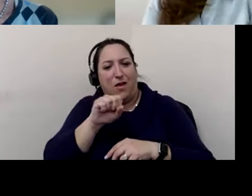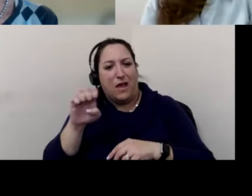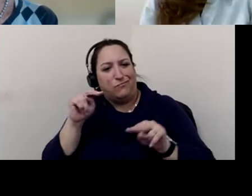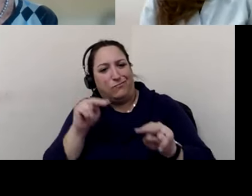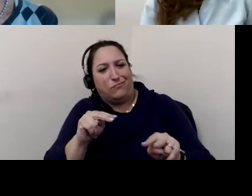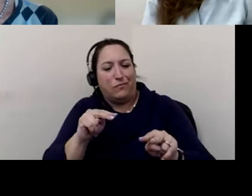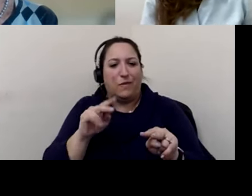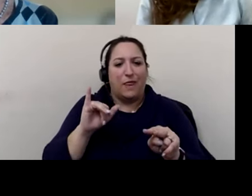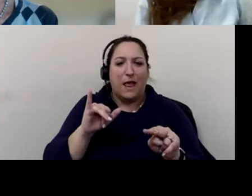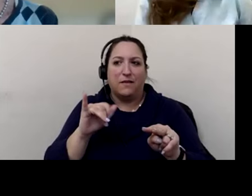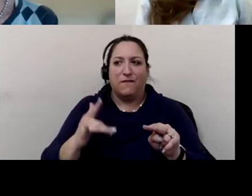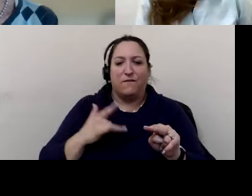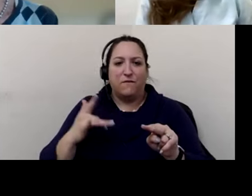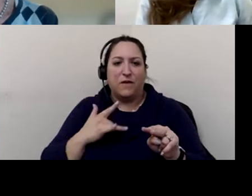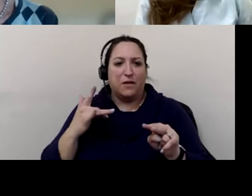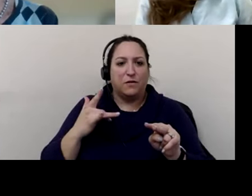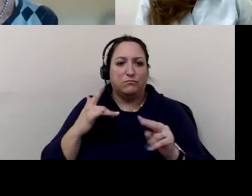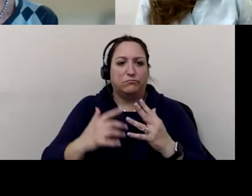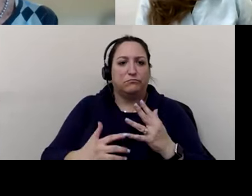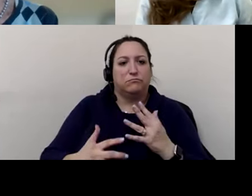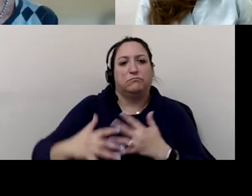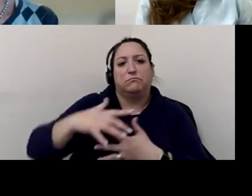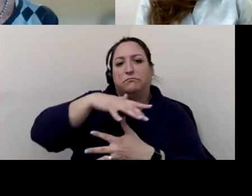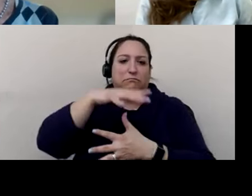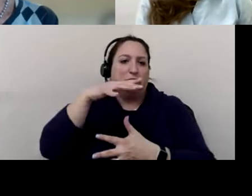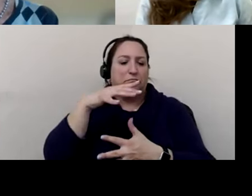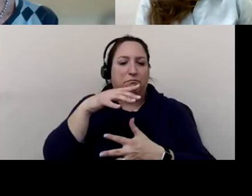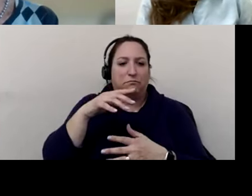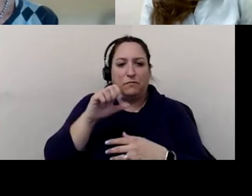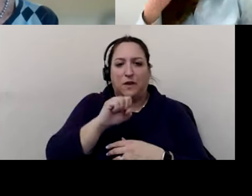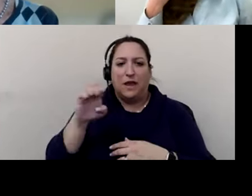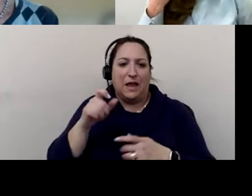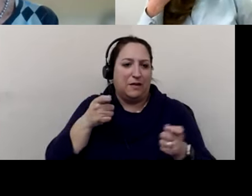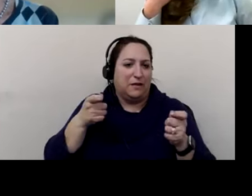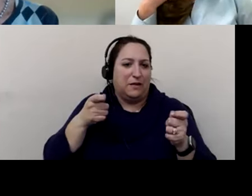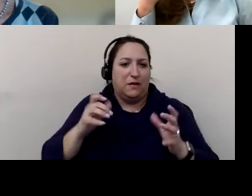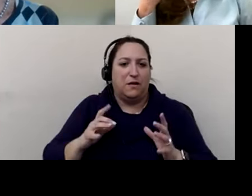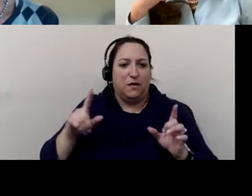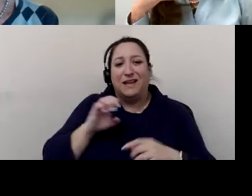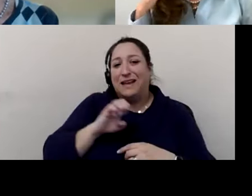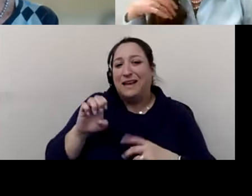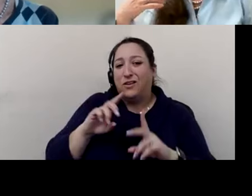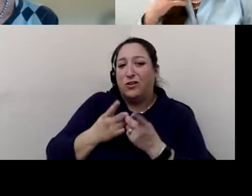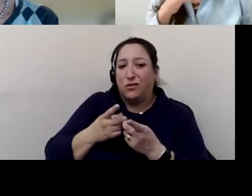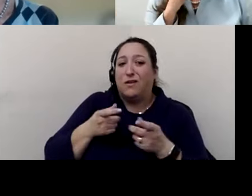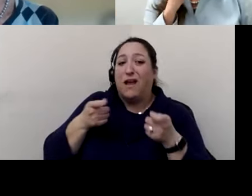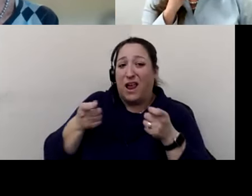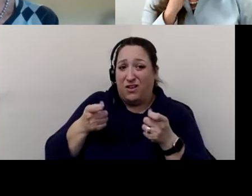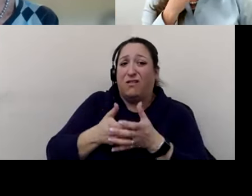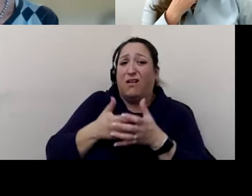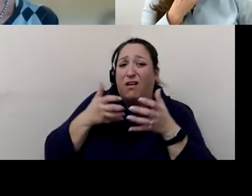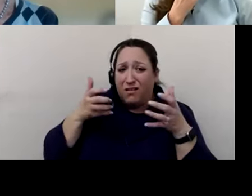of crown jewels of the cases that the Eastern District has handled. And the Eastern District handles an awful lot